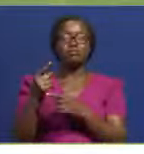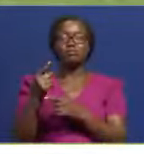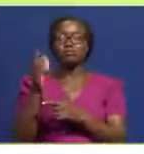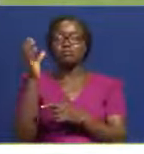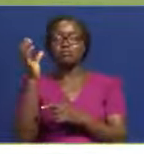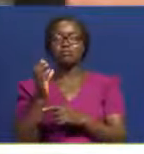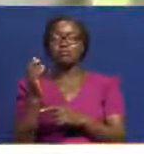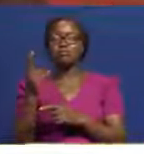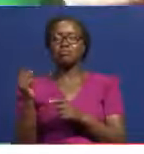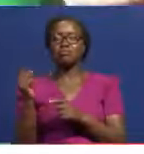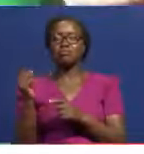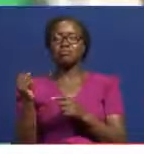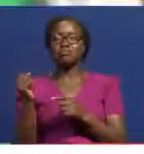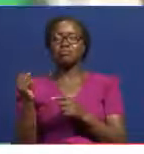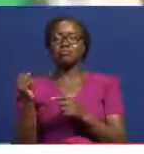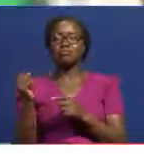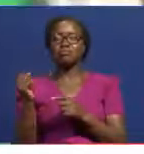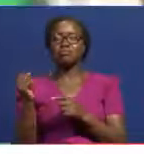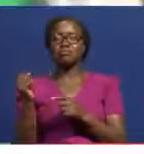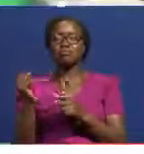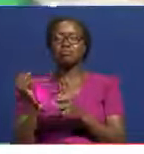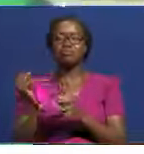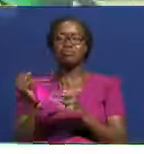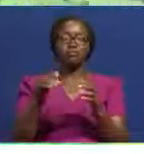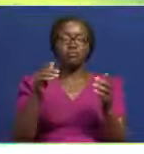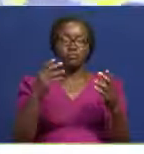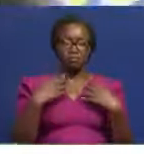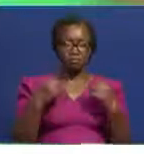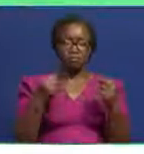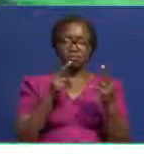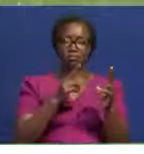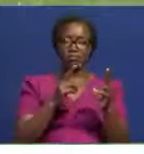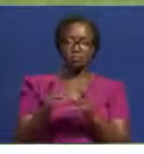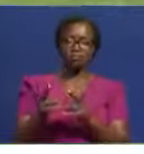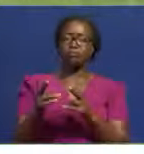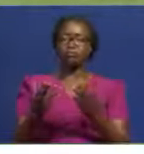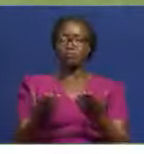2014 Commonwealth Games in Glasgow, two gold medals and a silver medal from the All-Africa